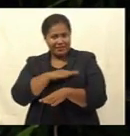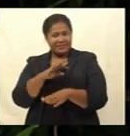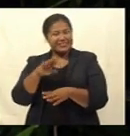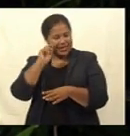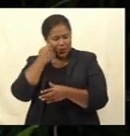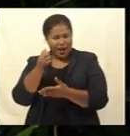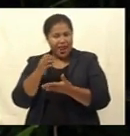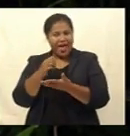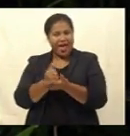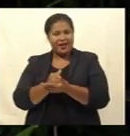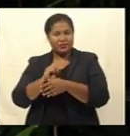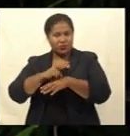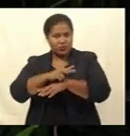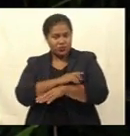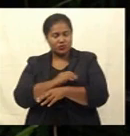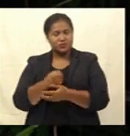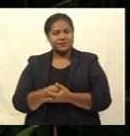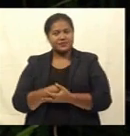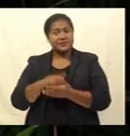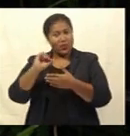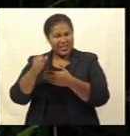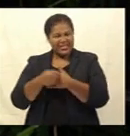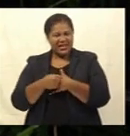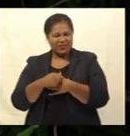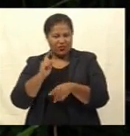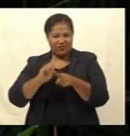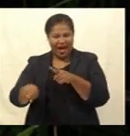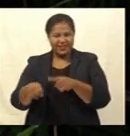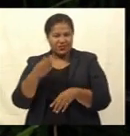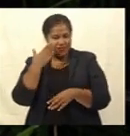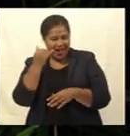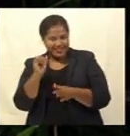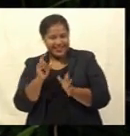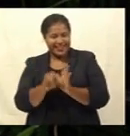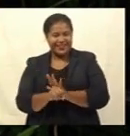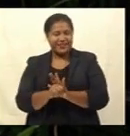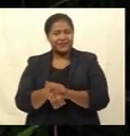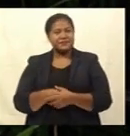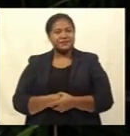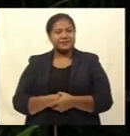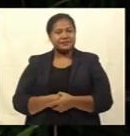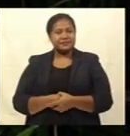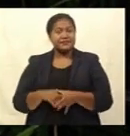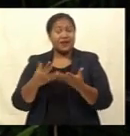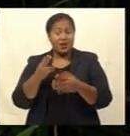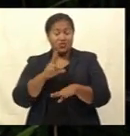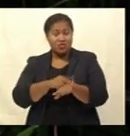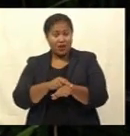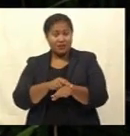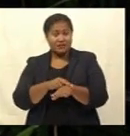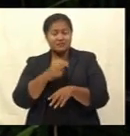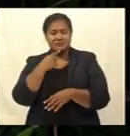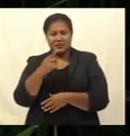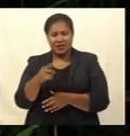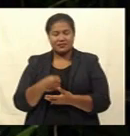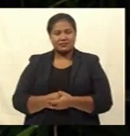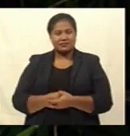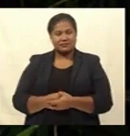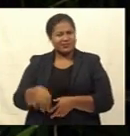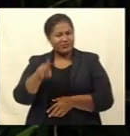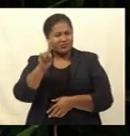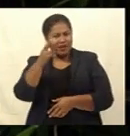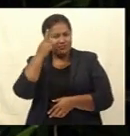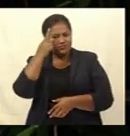be securely detected while they are in quarantine. Now, however, Dr. Fong said there was one